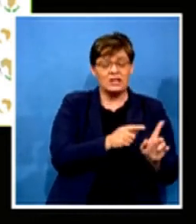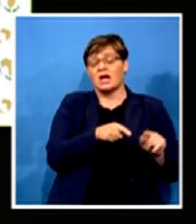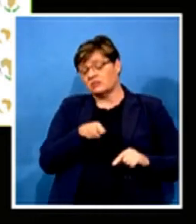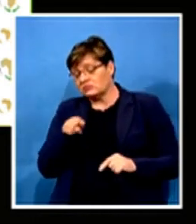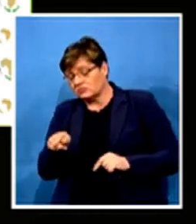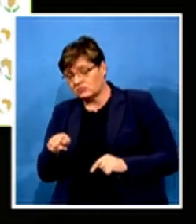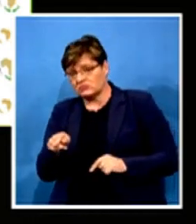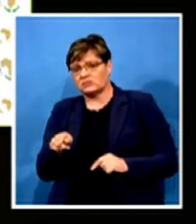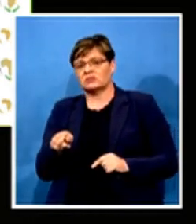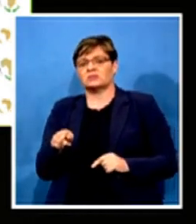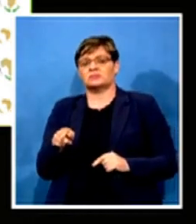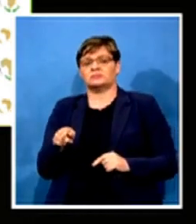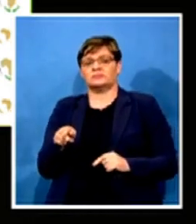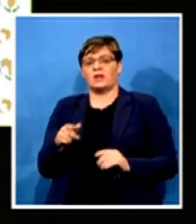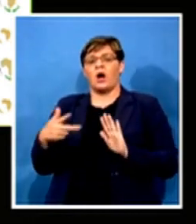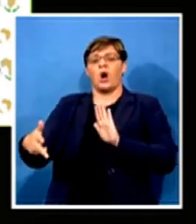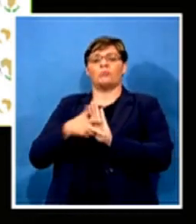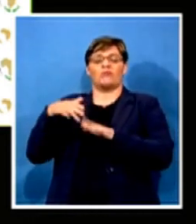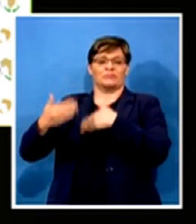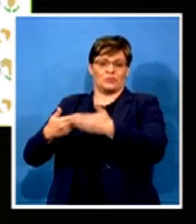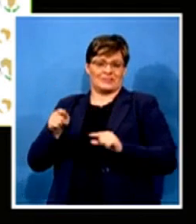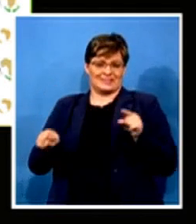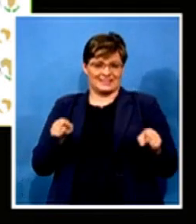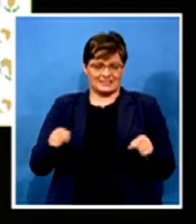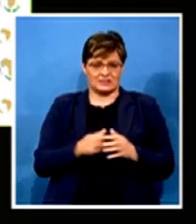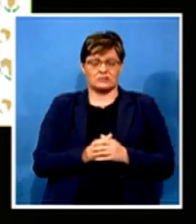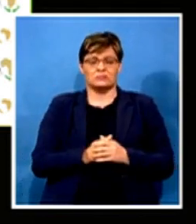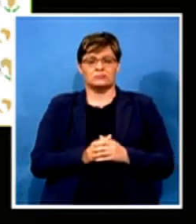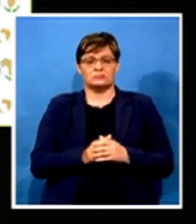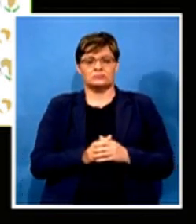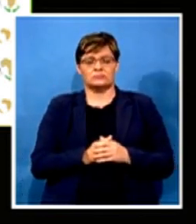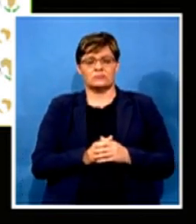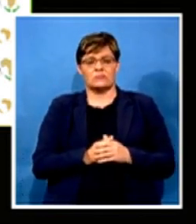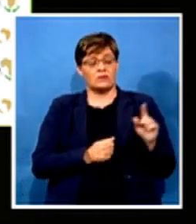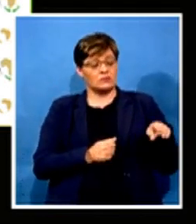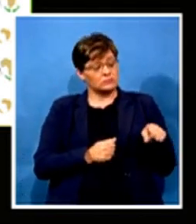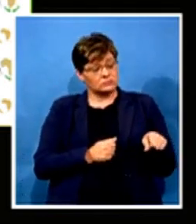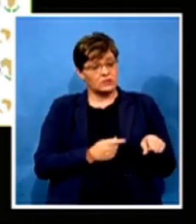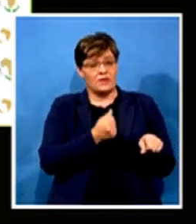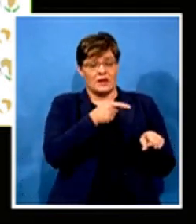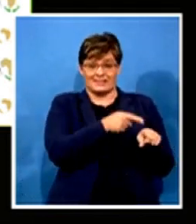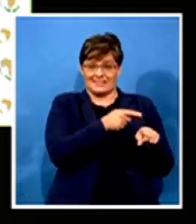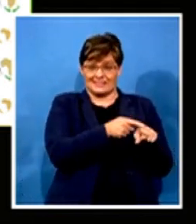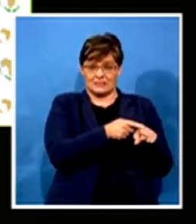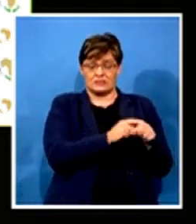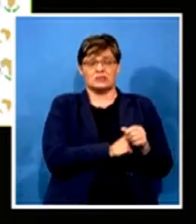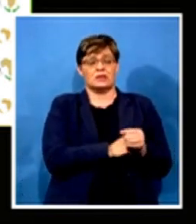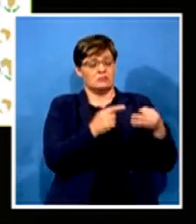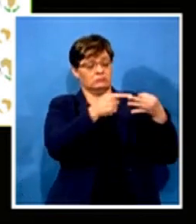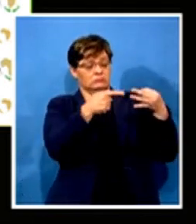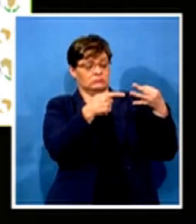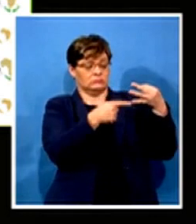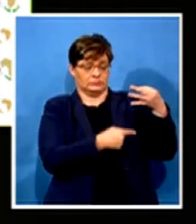approval processes. With respect to the financing, we have 3 financing